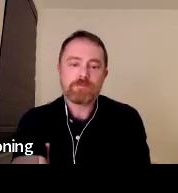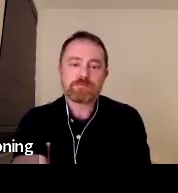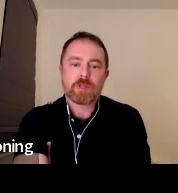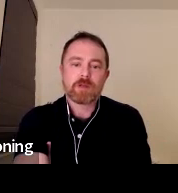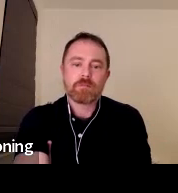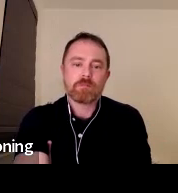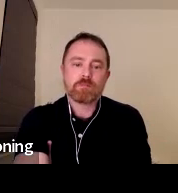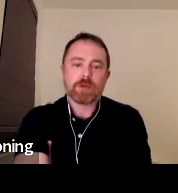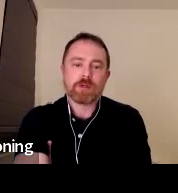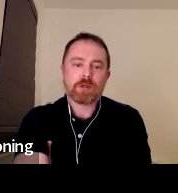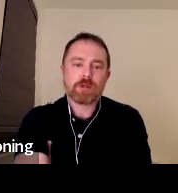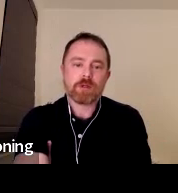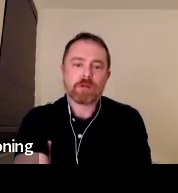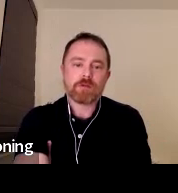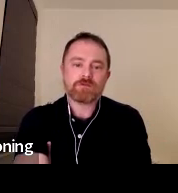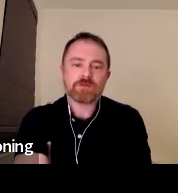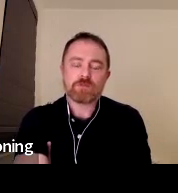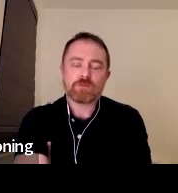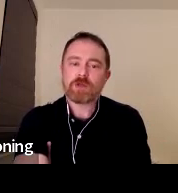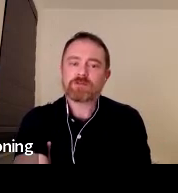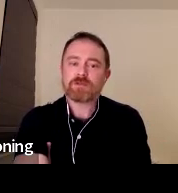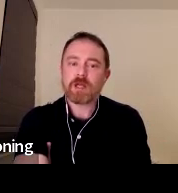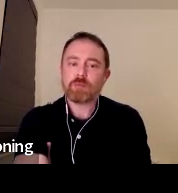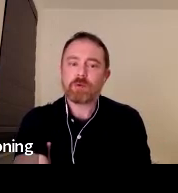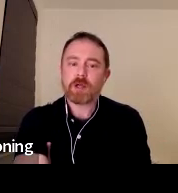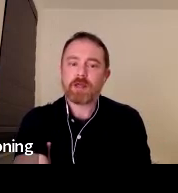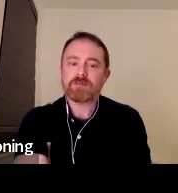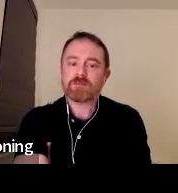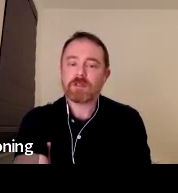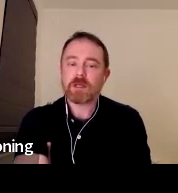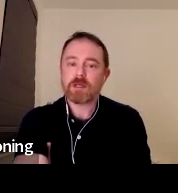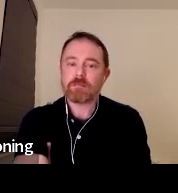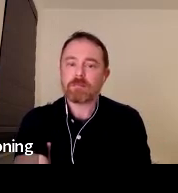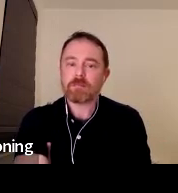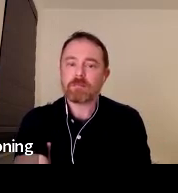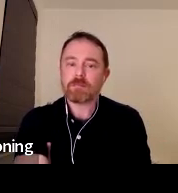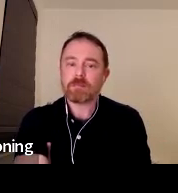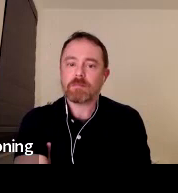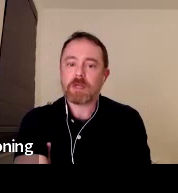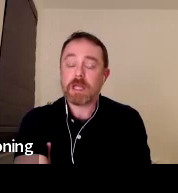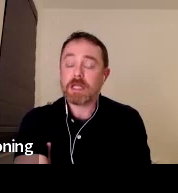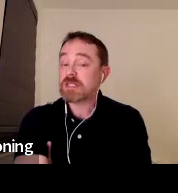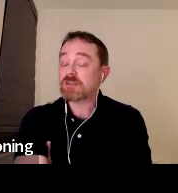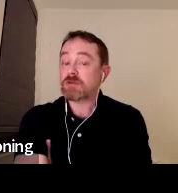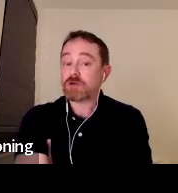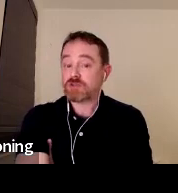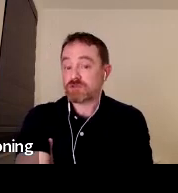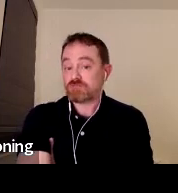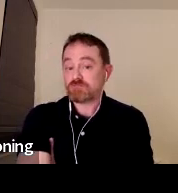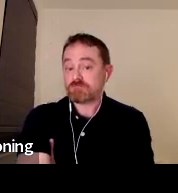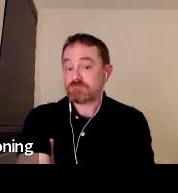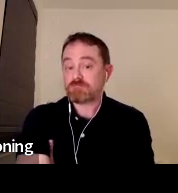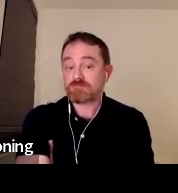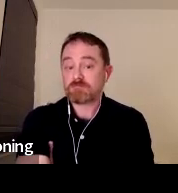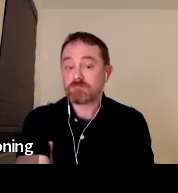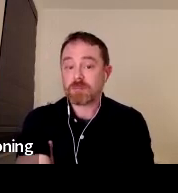road. But just from a precedent standpoint, I haven't seen anything this large,